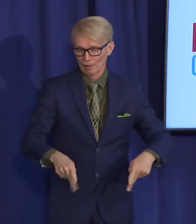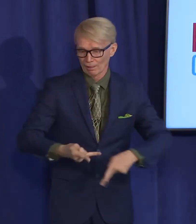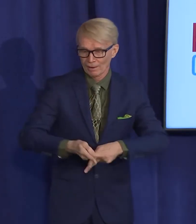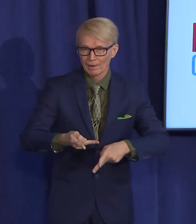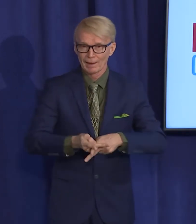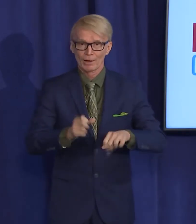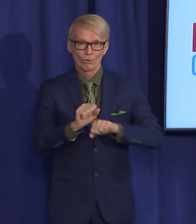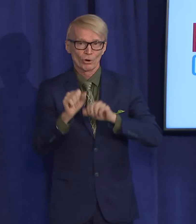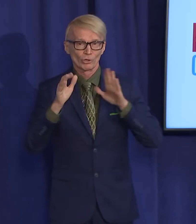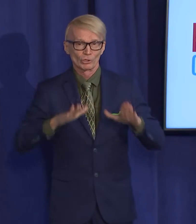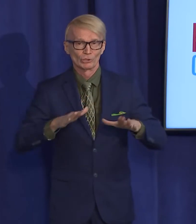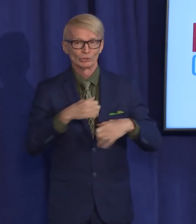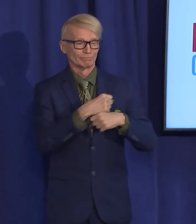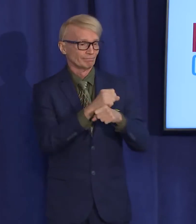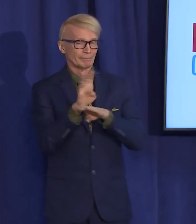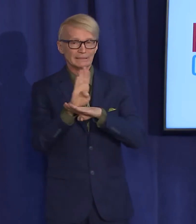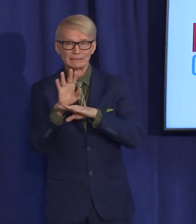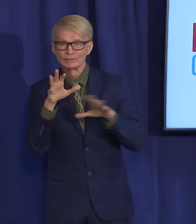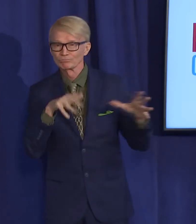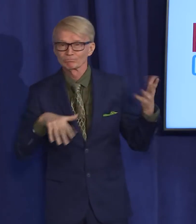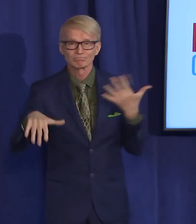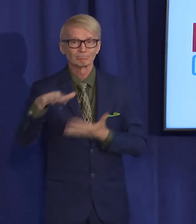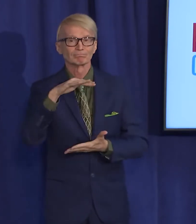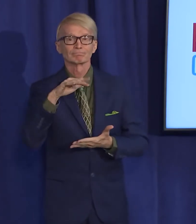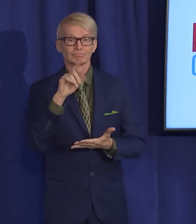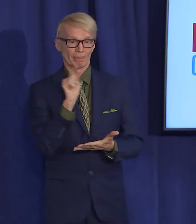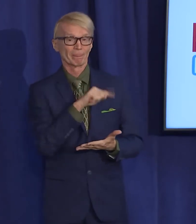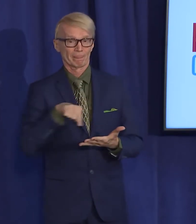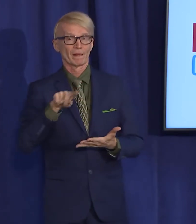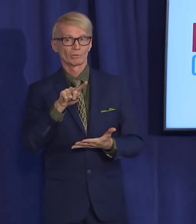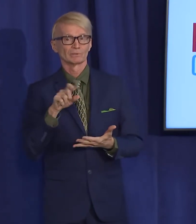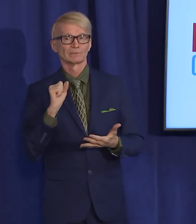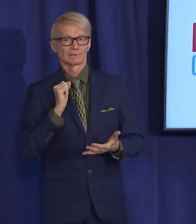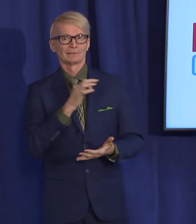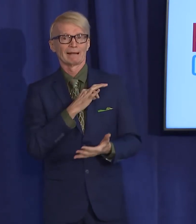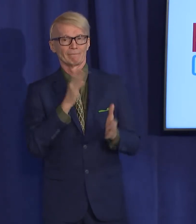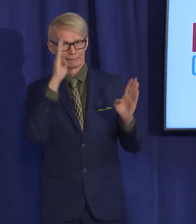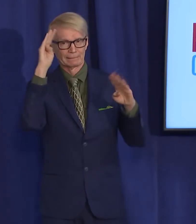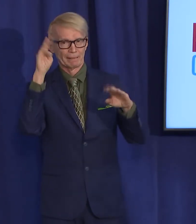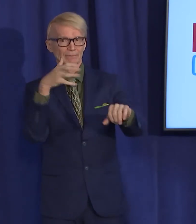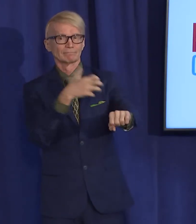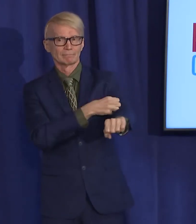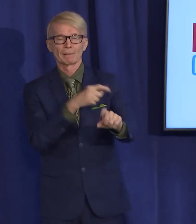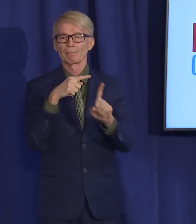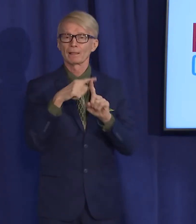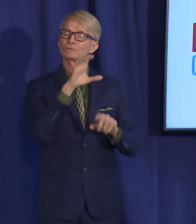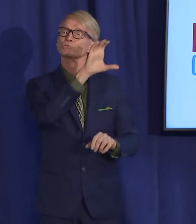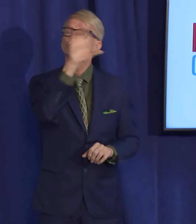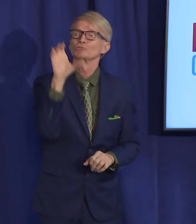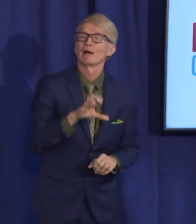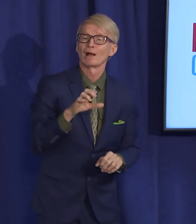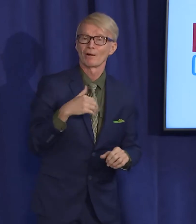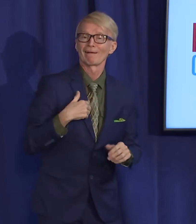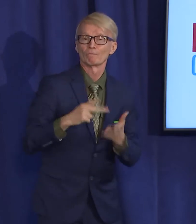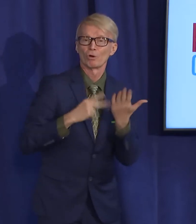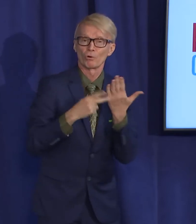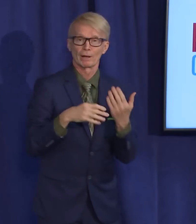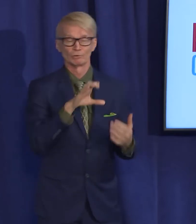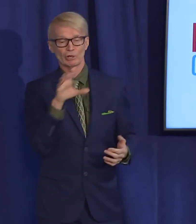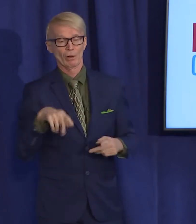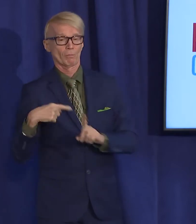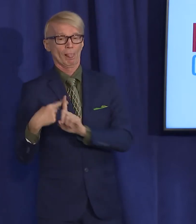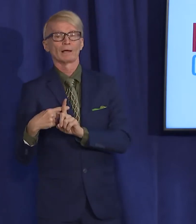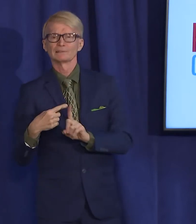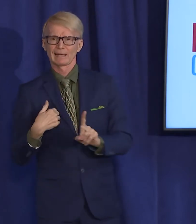workers, manufacturing settings or more. And then obviously through Protect Chicago Plus, we've gotten vaccine to the communities hit hardest by